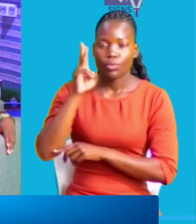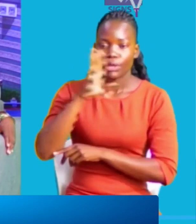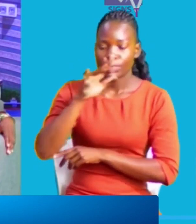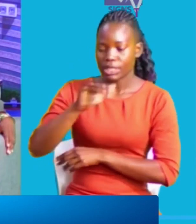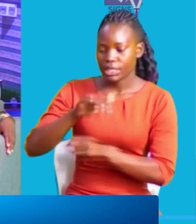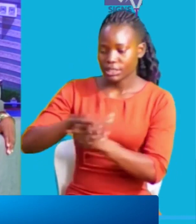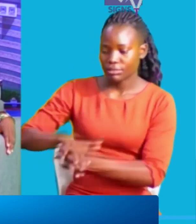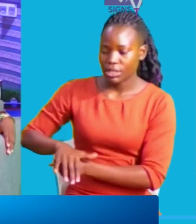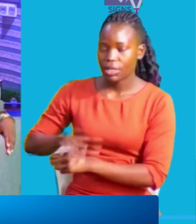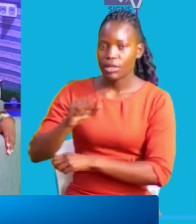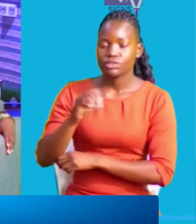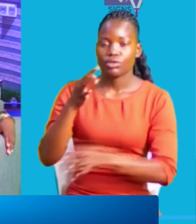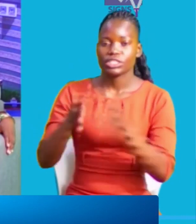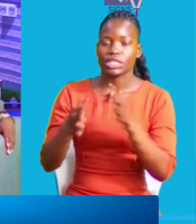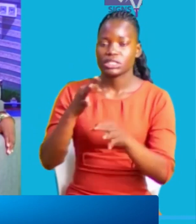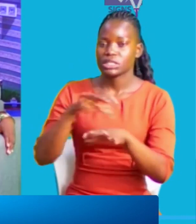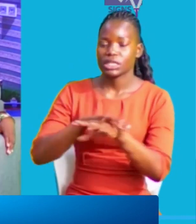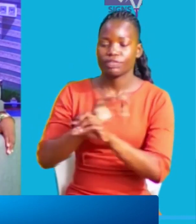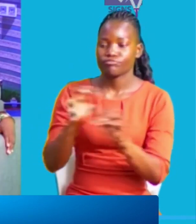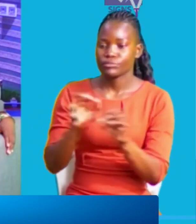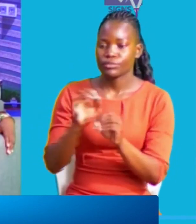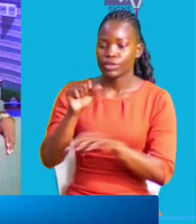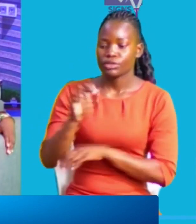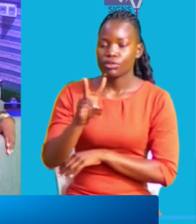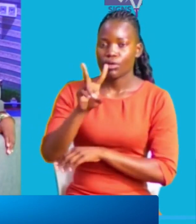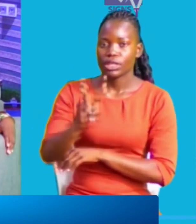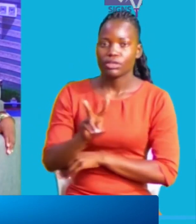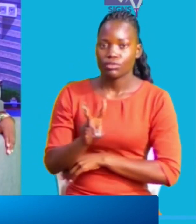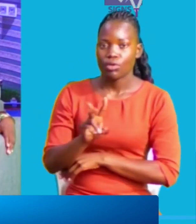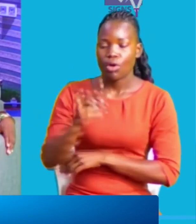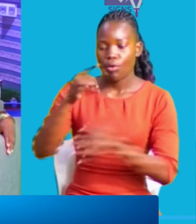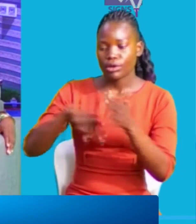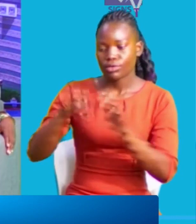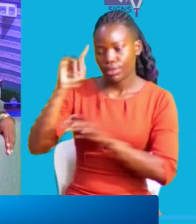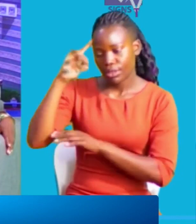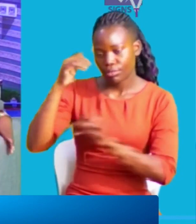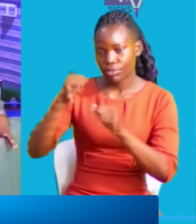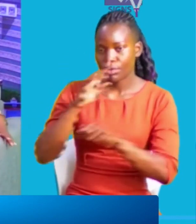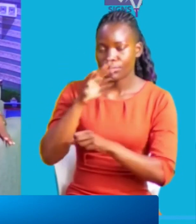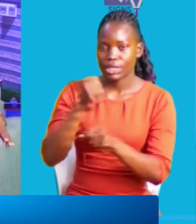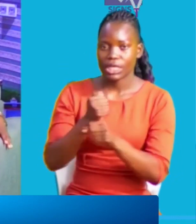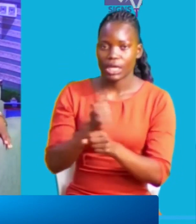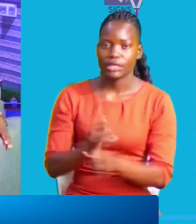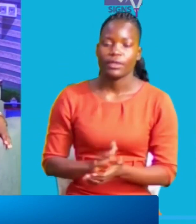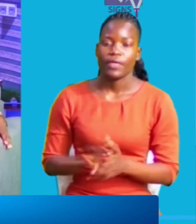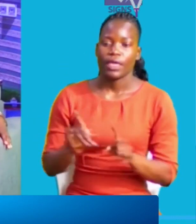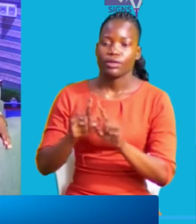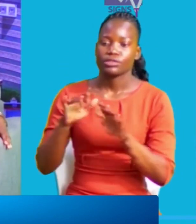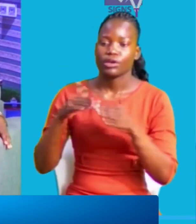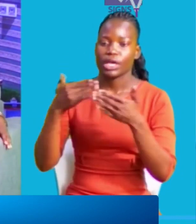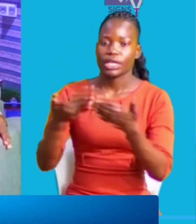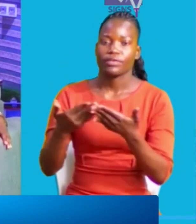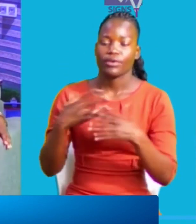stigmatized. So justice never really gets out. On these two fronts, what do you think could be done and basically give a vote